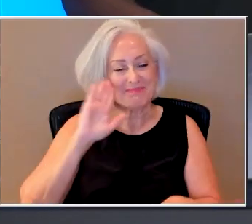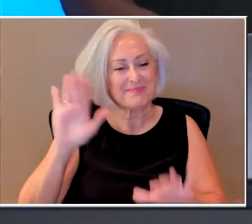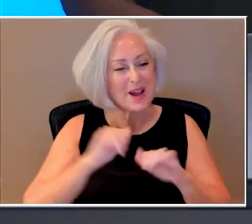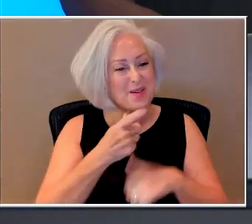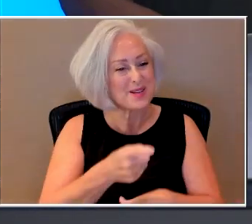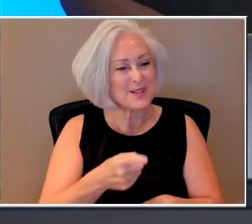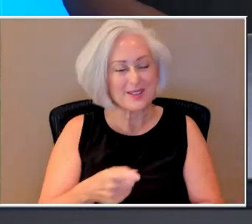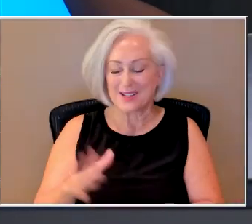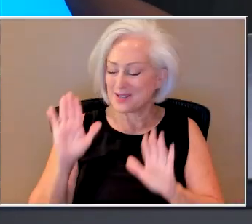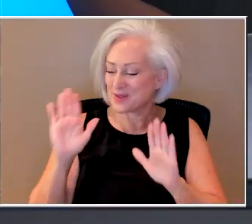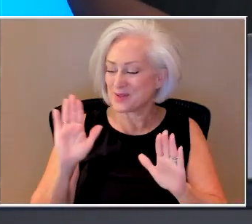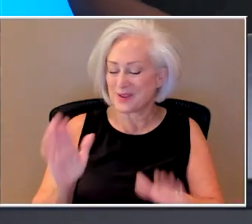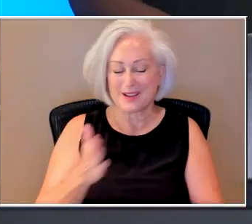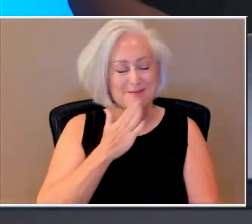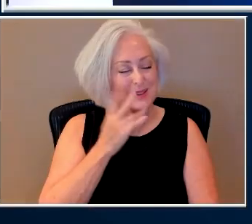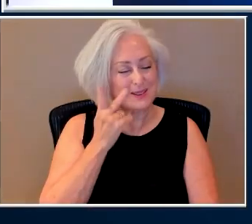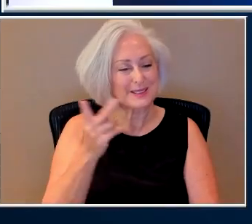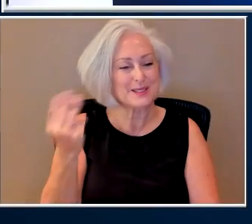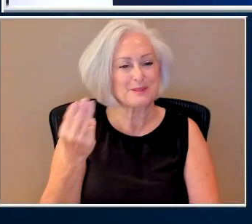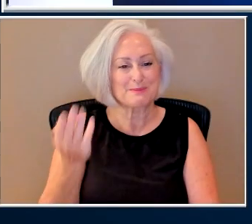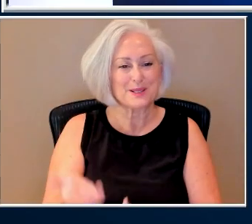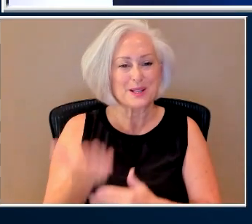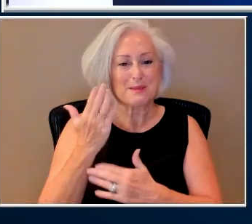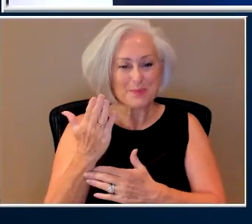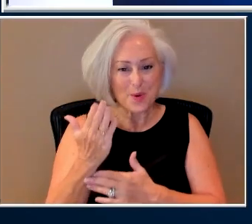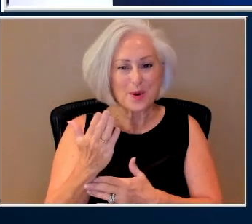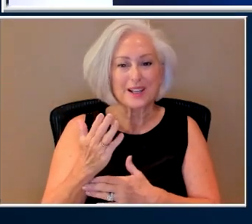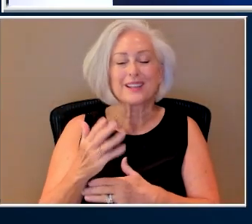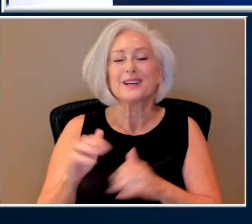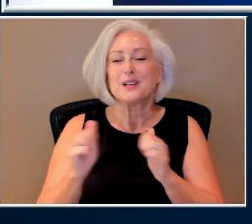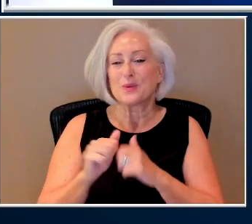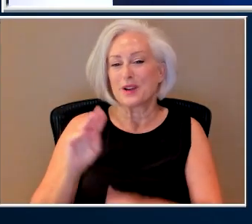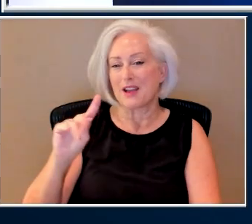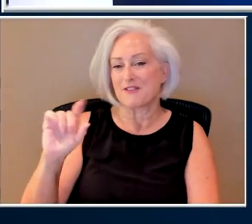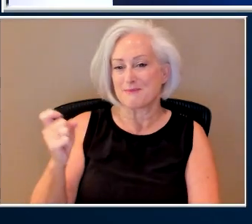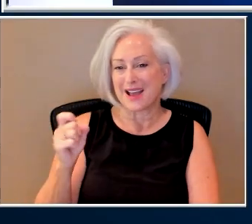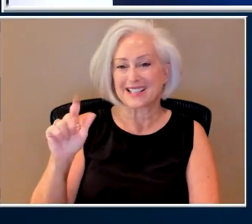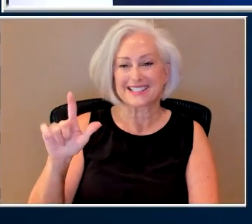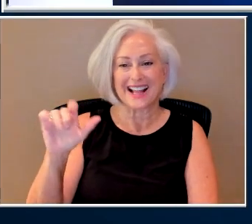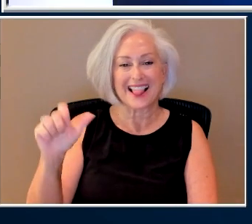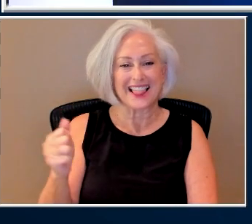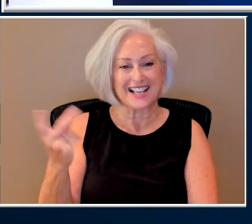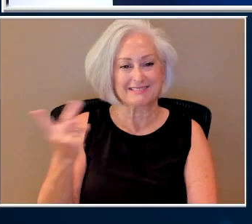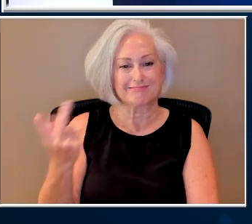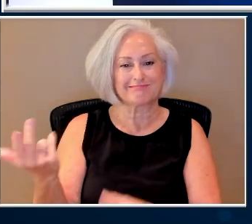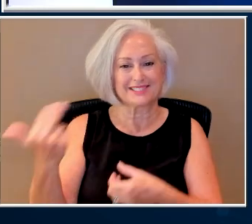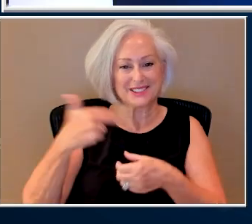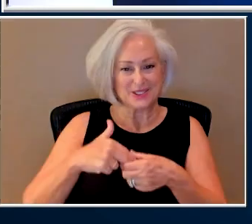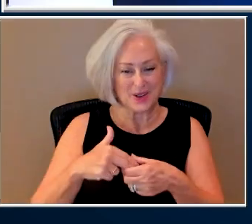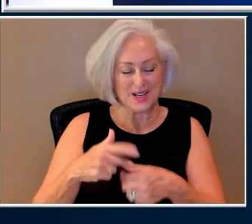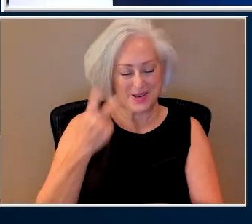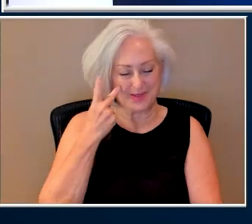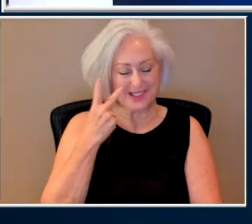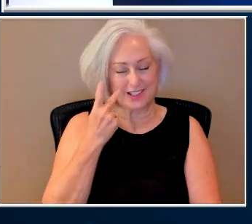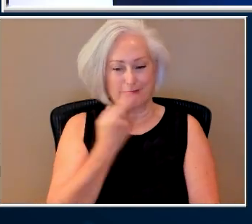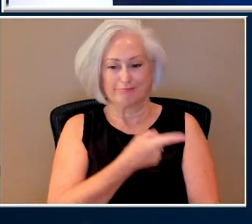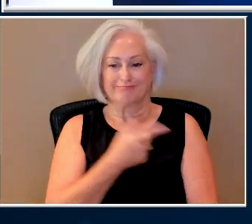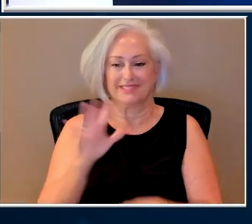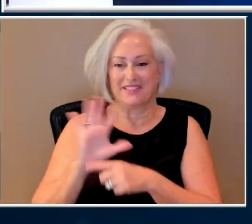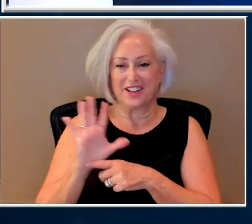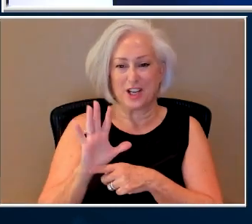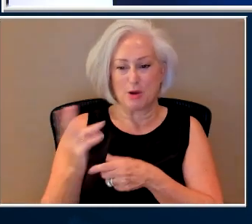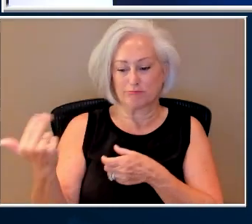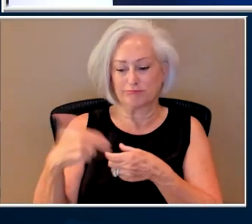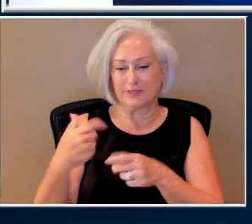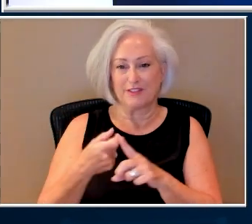you here on this Monday morning. And bright and early with us, we have Max and Layla. We just saw them there in that video, and they are joining us from their school field.